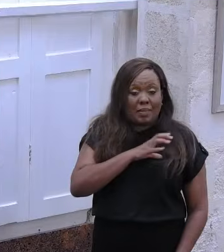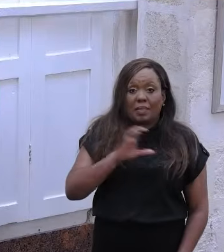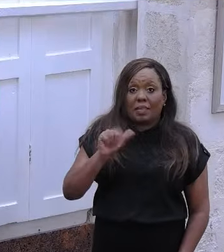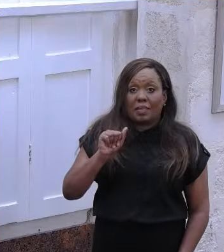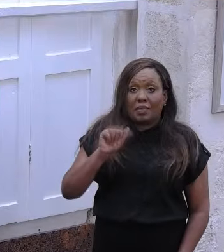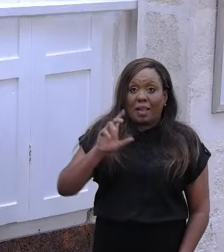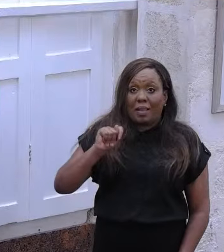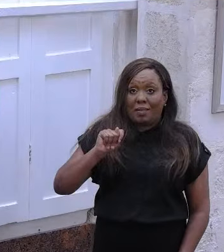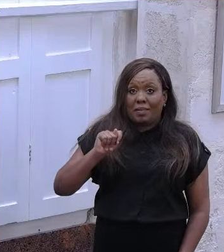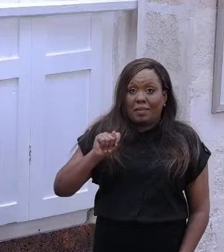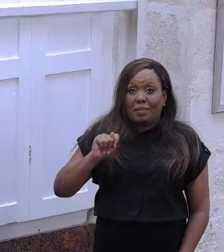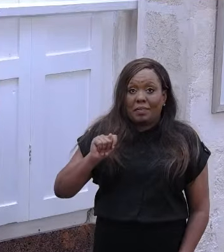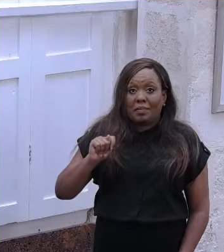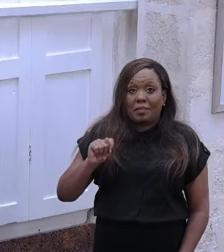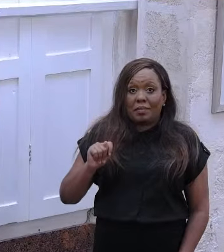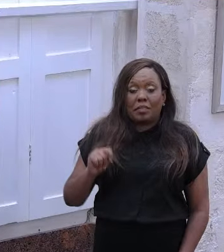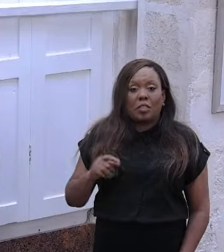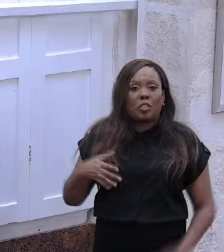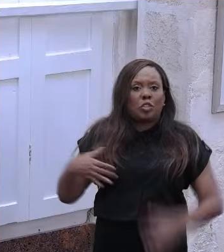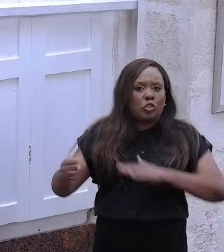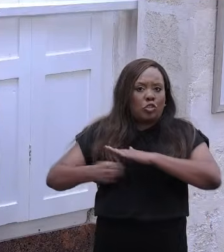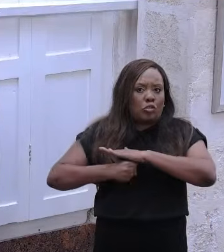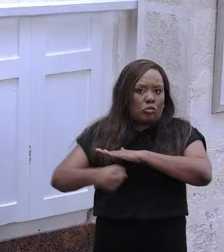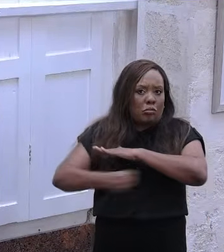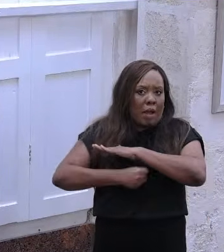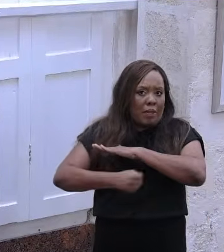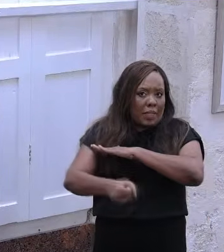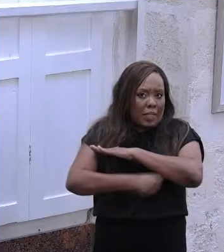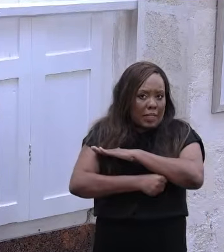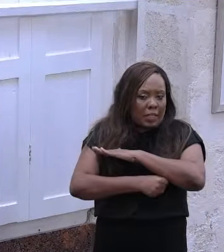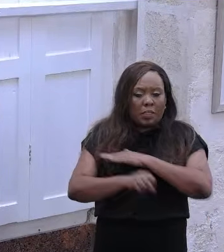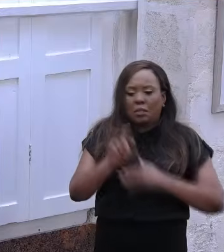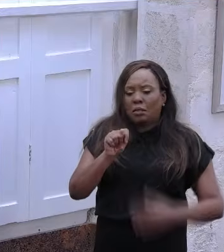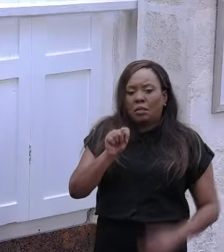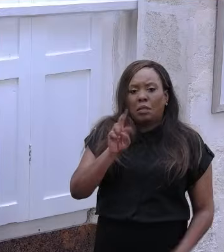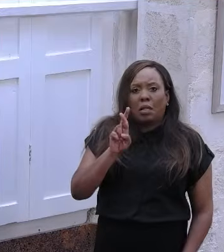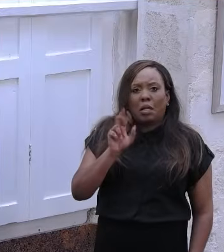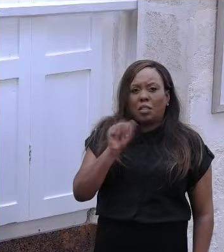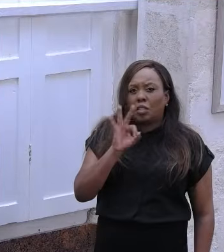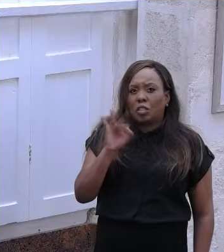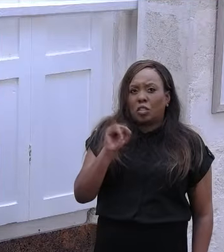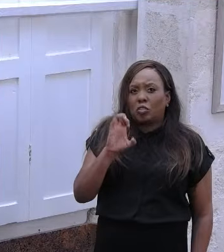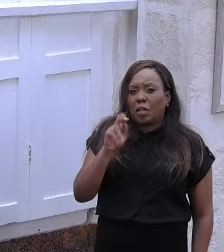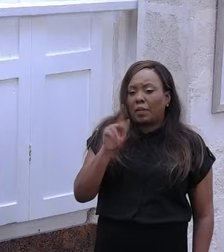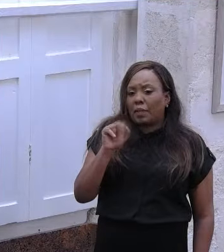the Anti-Trafficking and Gender Safeguards in the Citizens Bill.